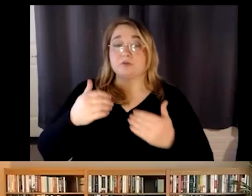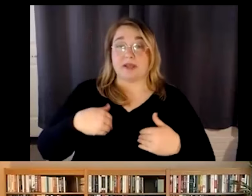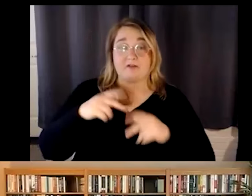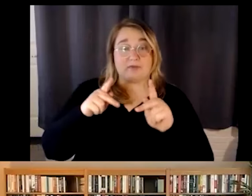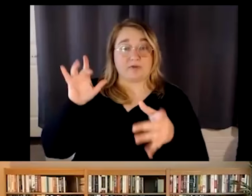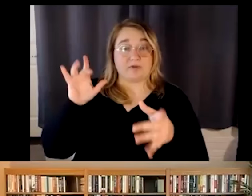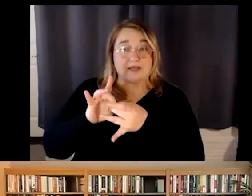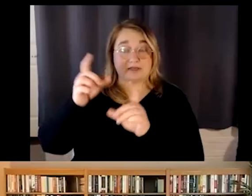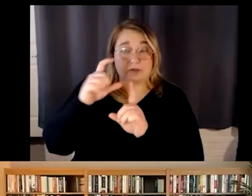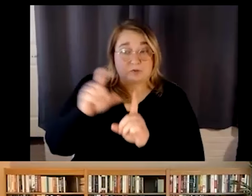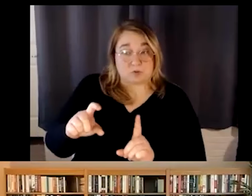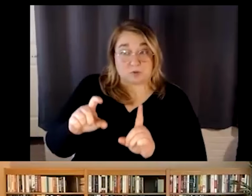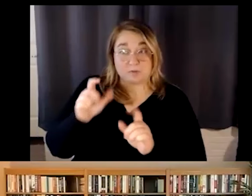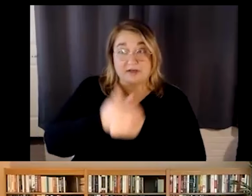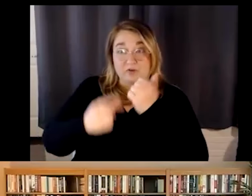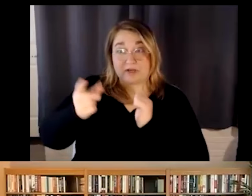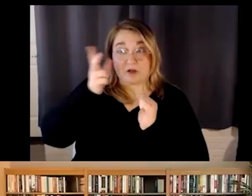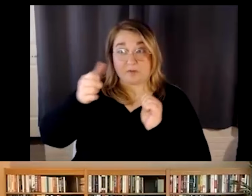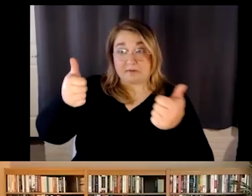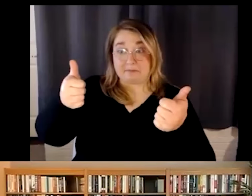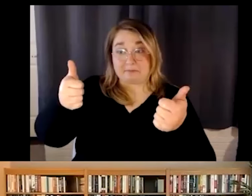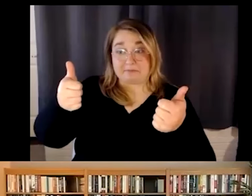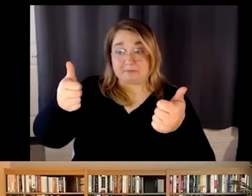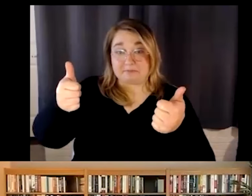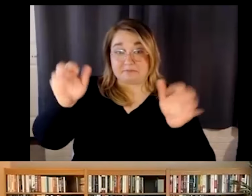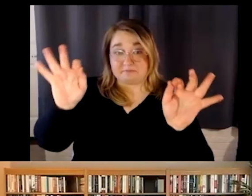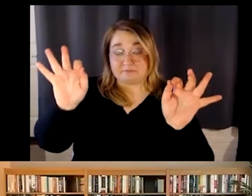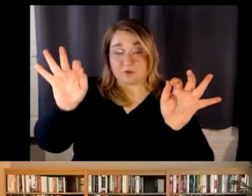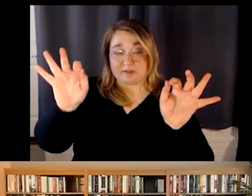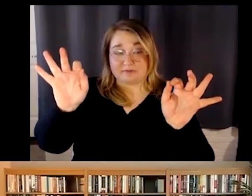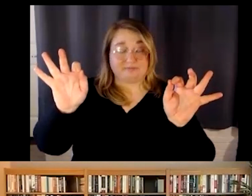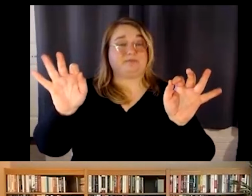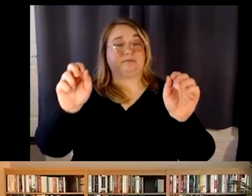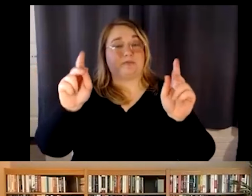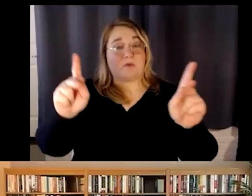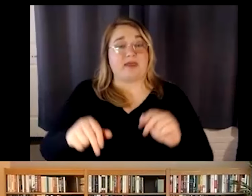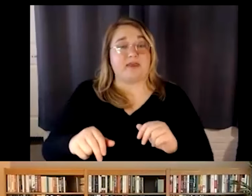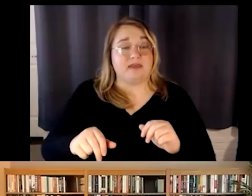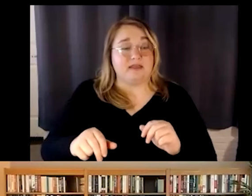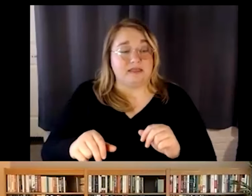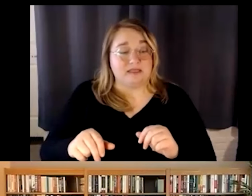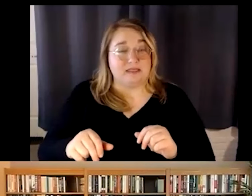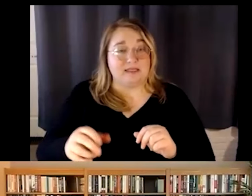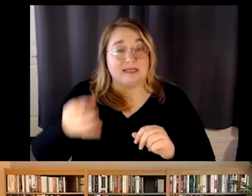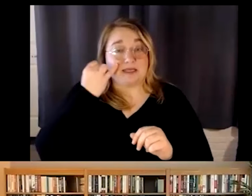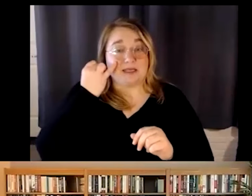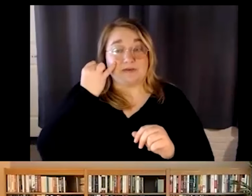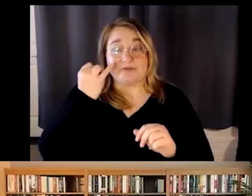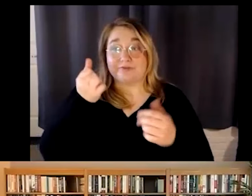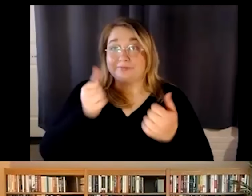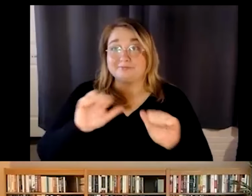okay? Some thumbs up. We're all good? Cool. All right. If you're having any